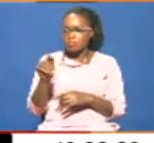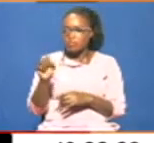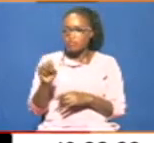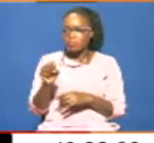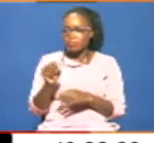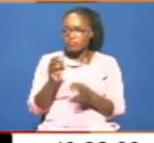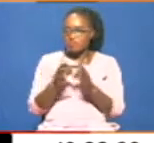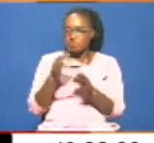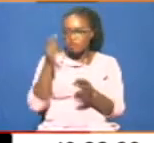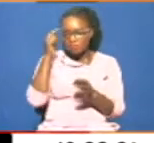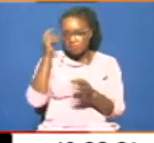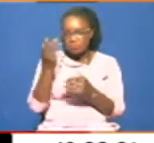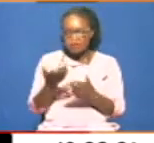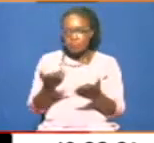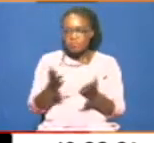well, how a pellet